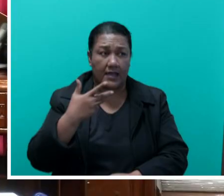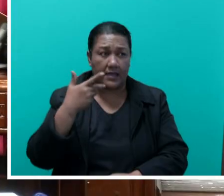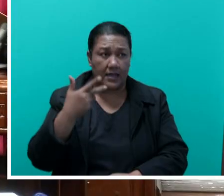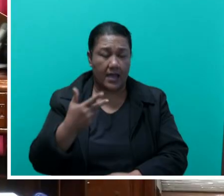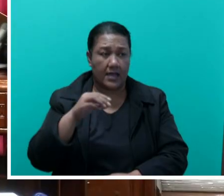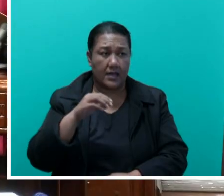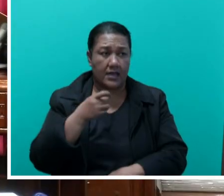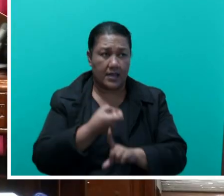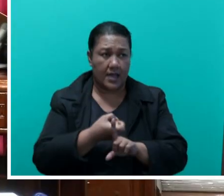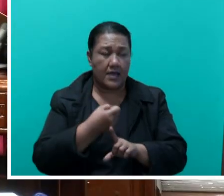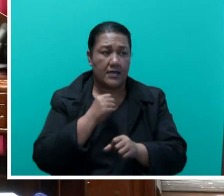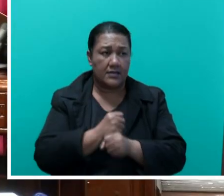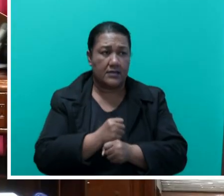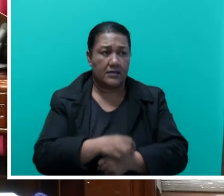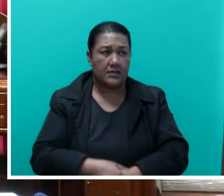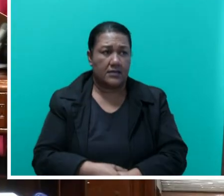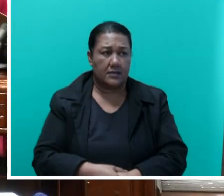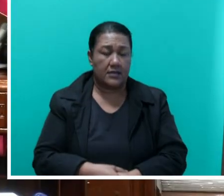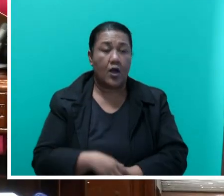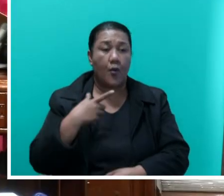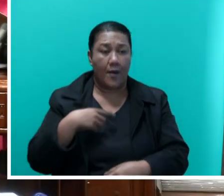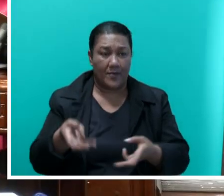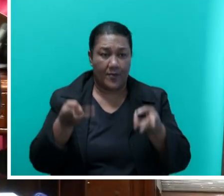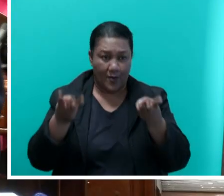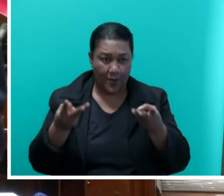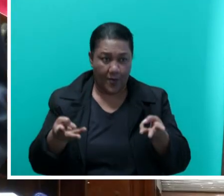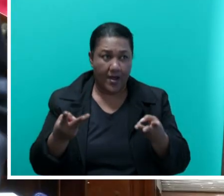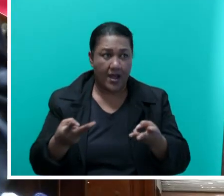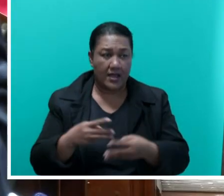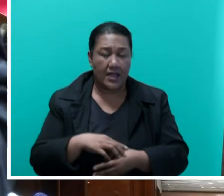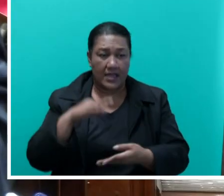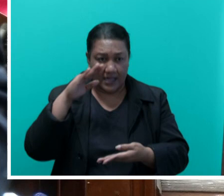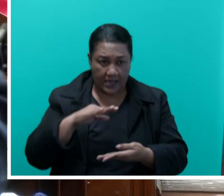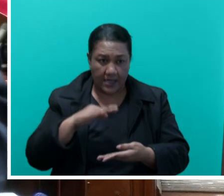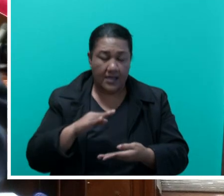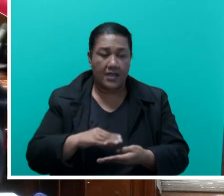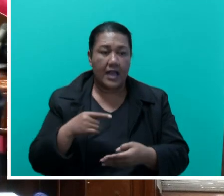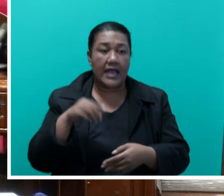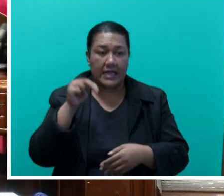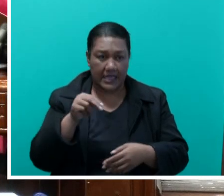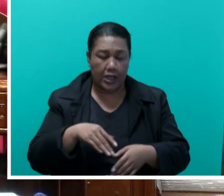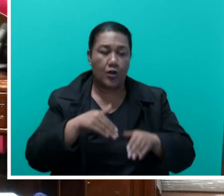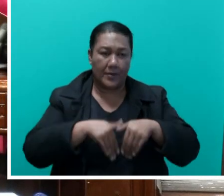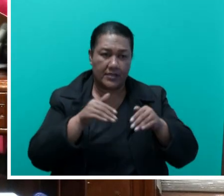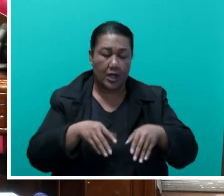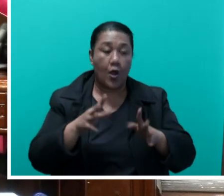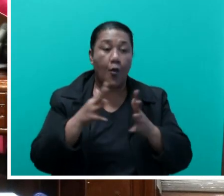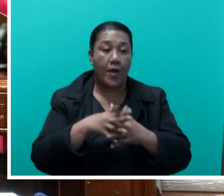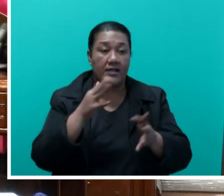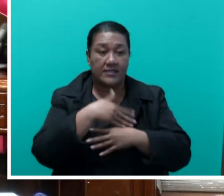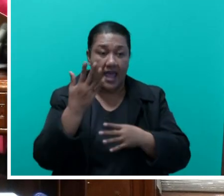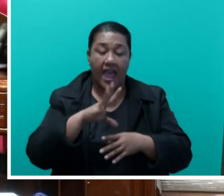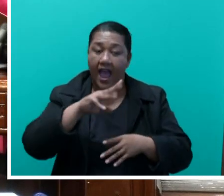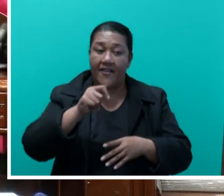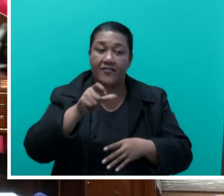am still obese, or at least overweight, and I encourage all of us to participate on Wednesday afternoon with our civil servants.